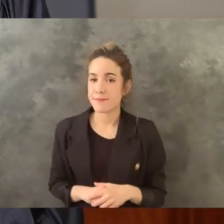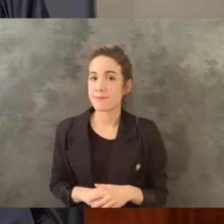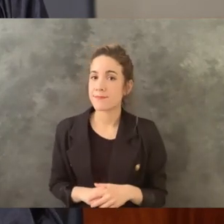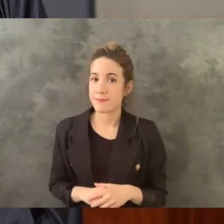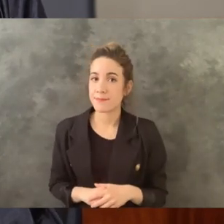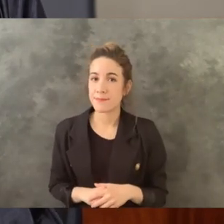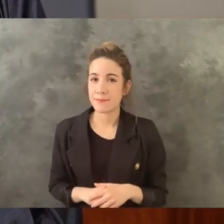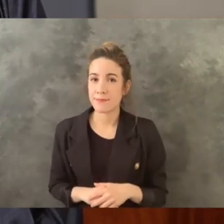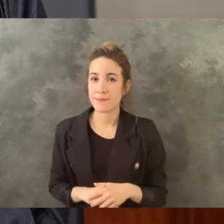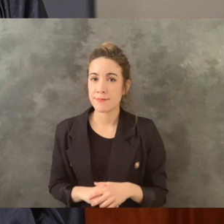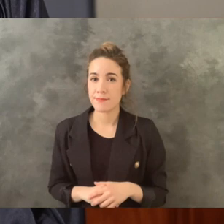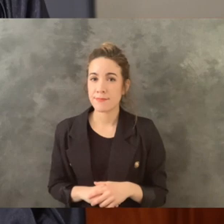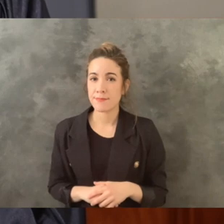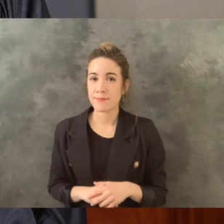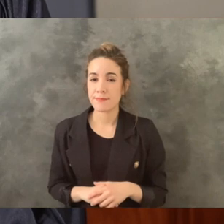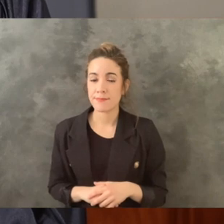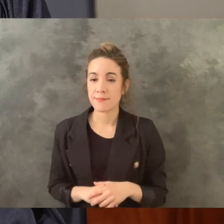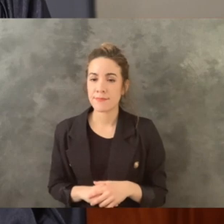Diploma Program.